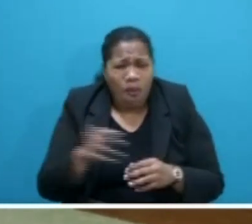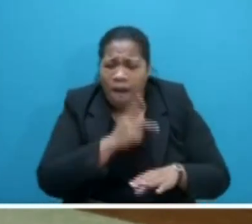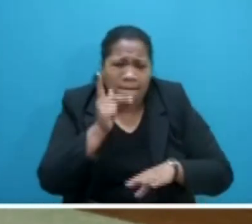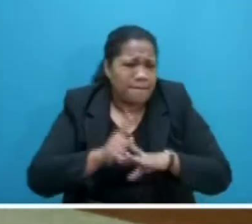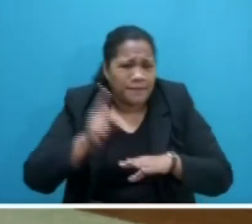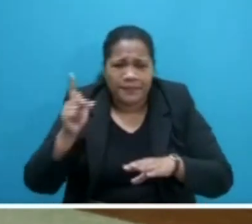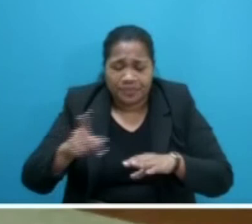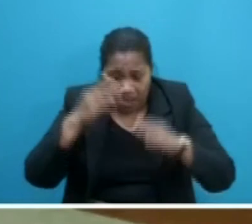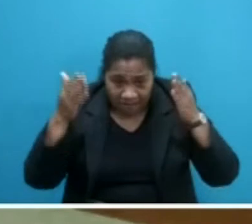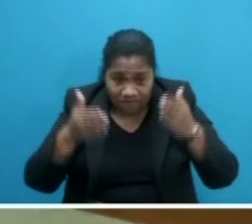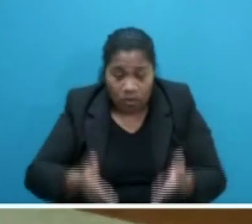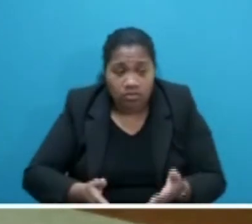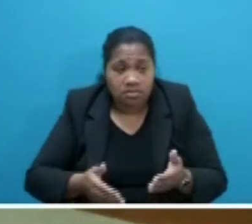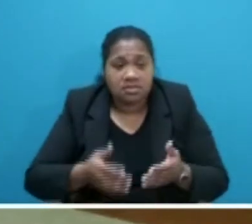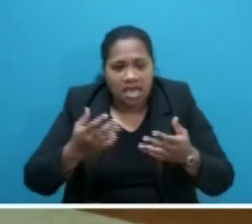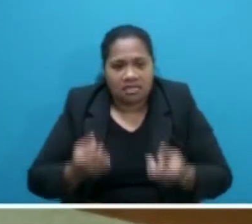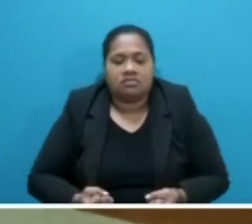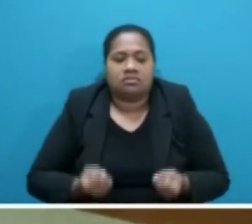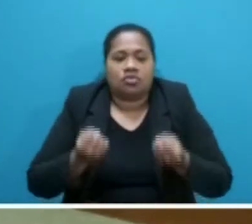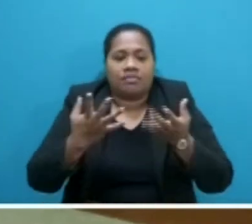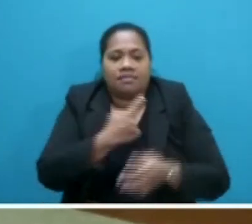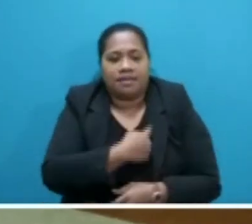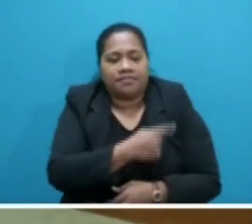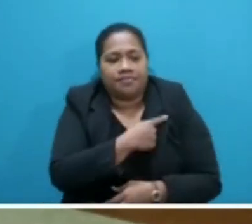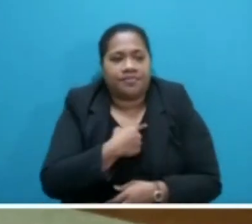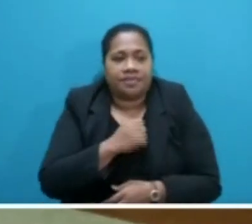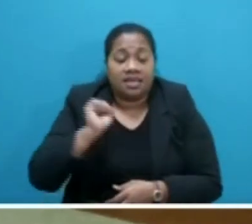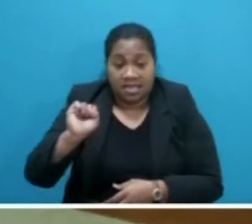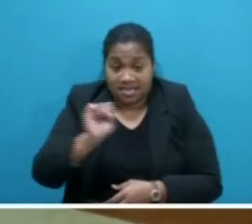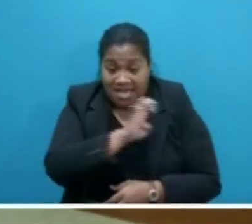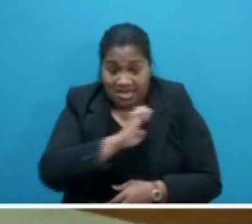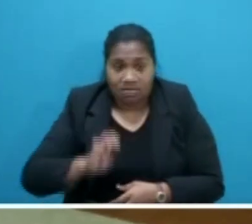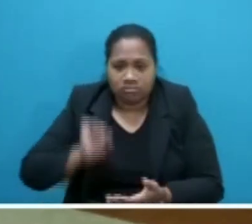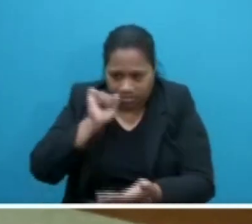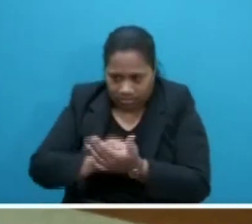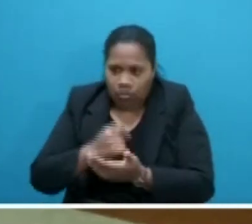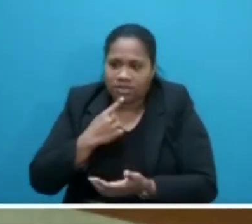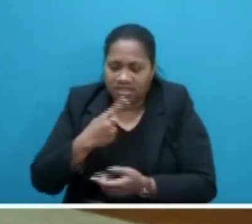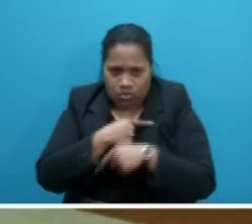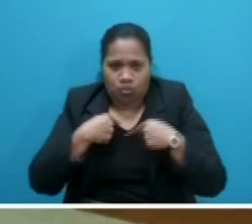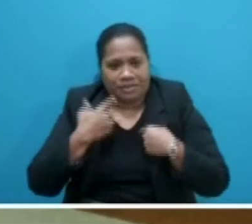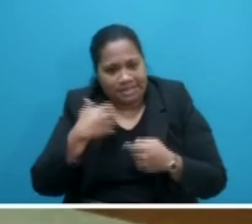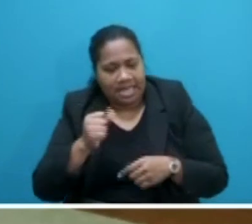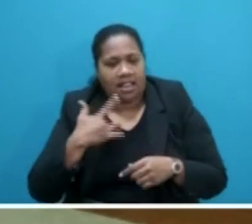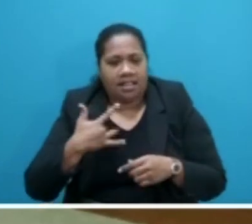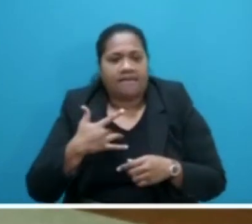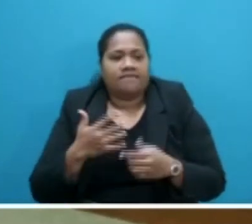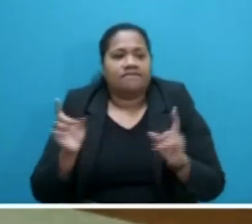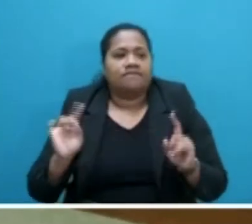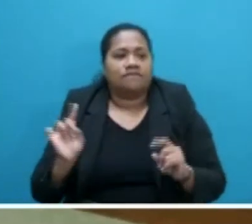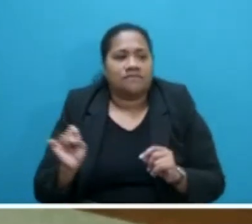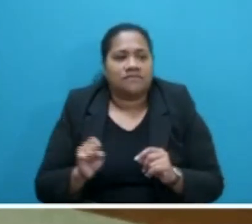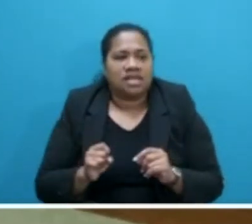total focus and commitment. His Excellency was right when he told us we're still living the most consequential chapters